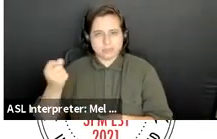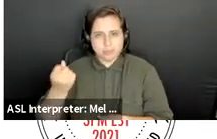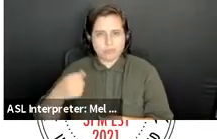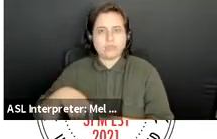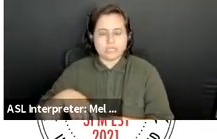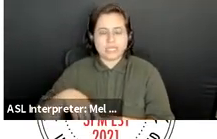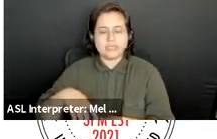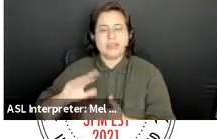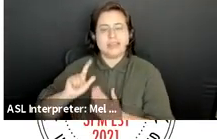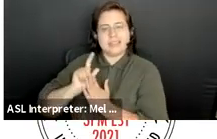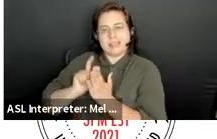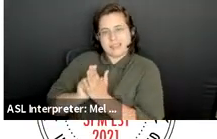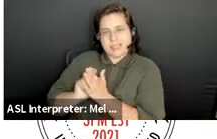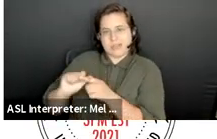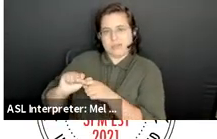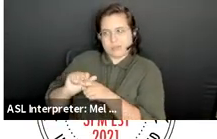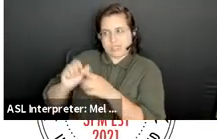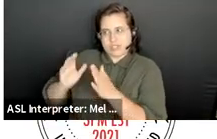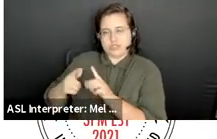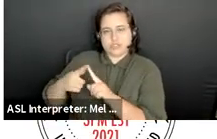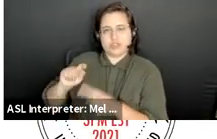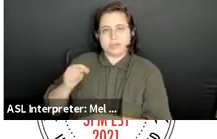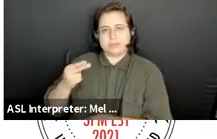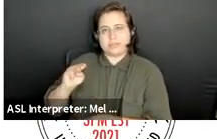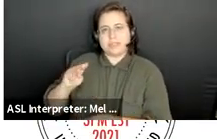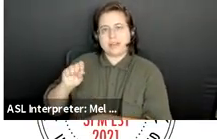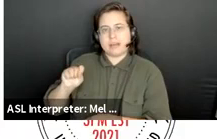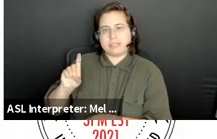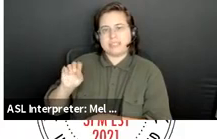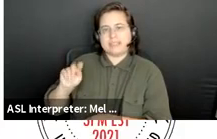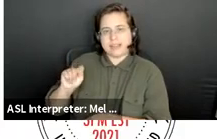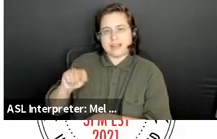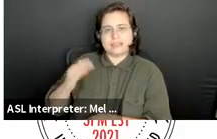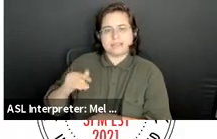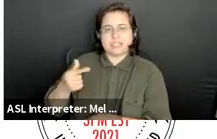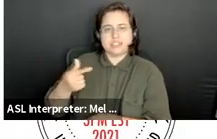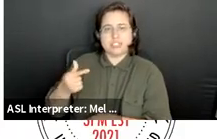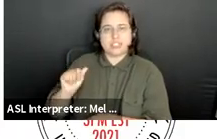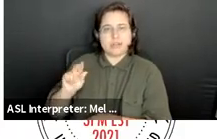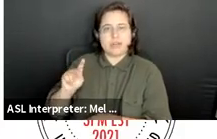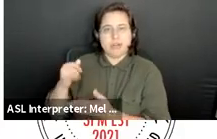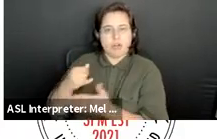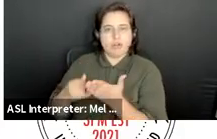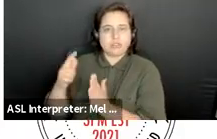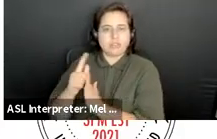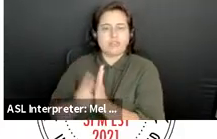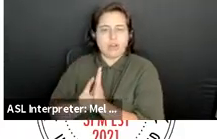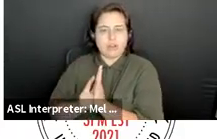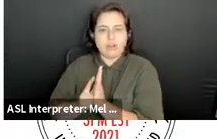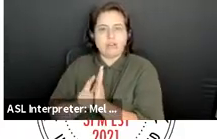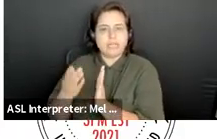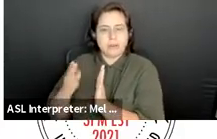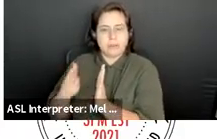by legal practitioners from Tamizdat, GG Arts Law, and Blue Skies Immigration. And we're really grateful to